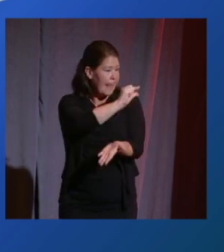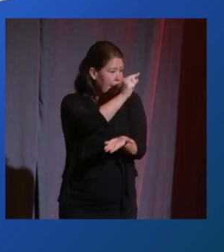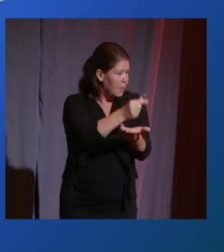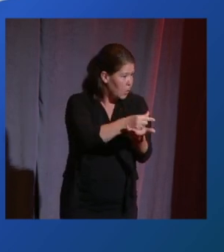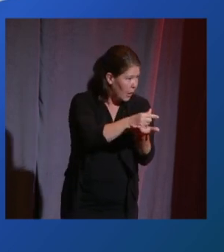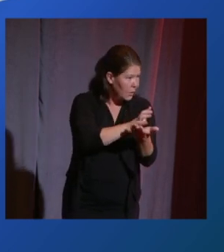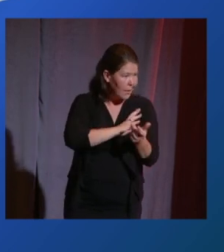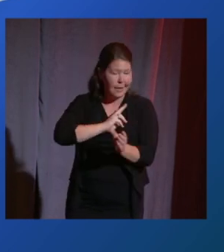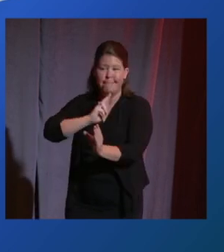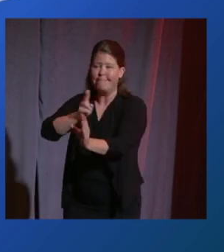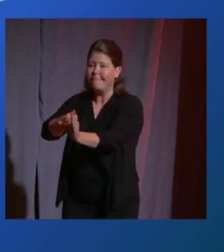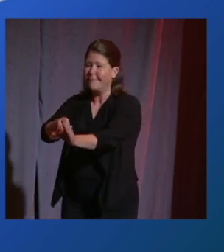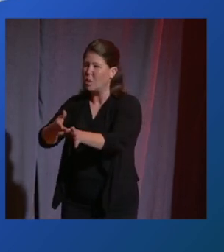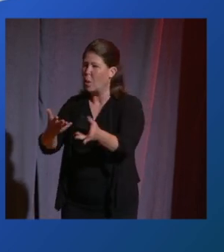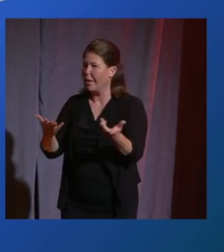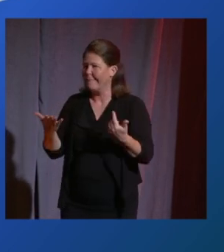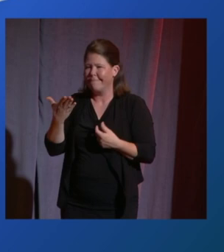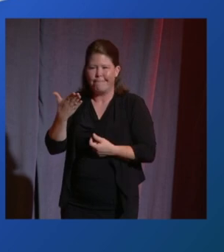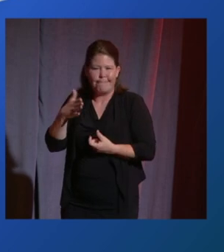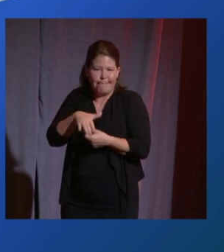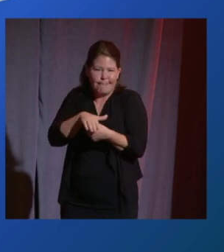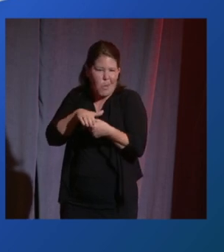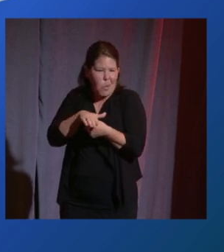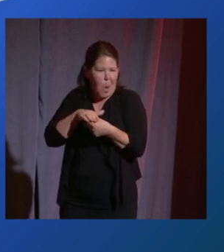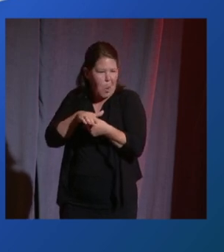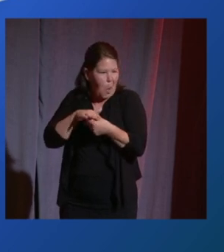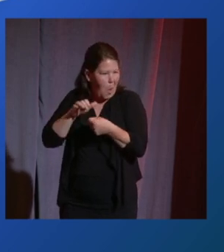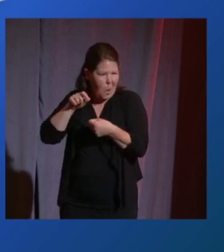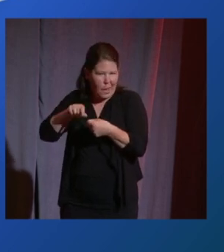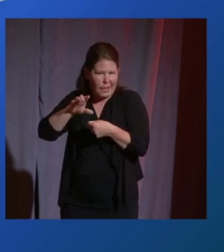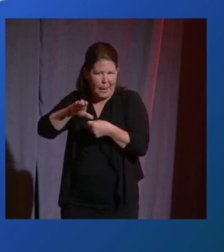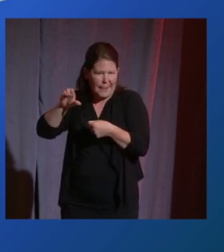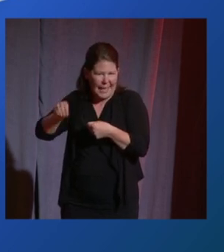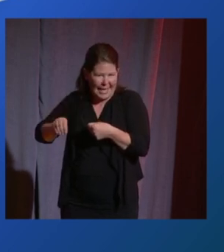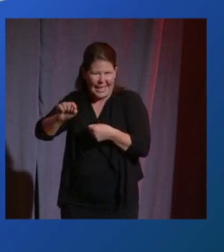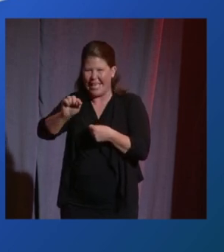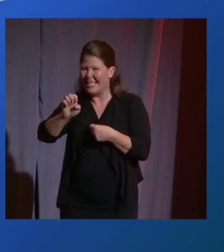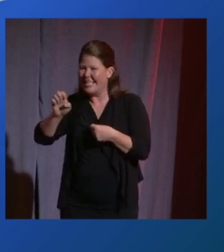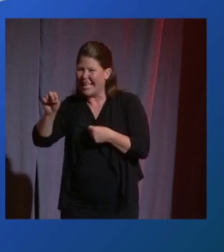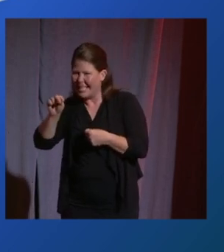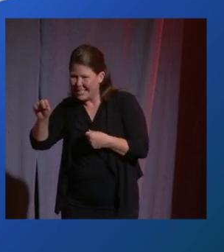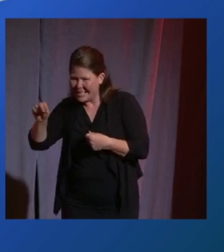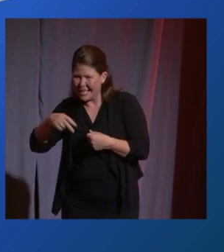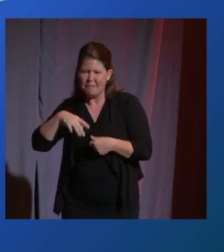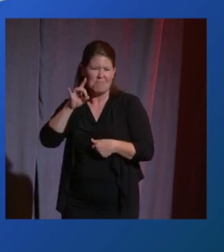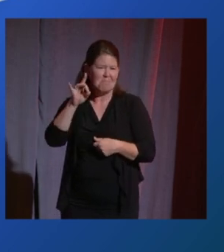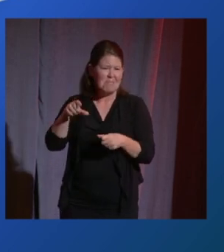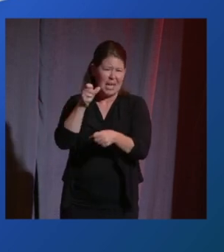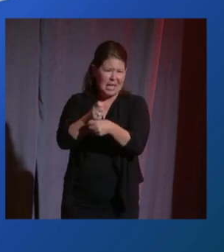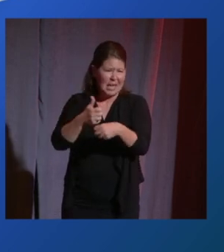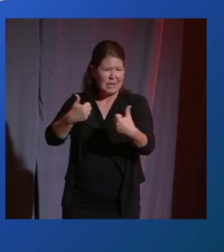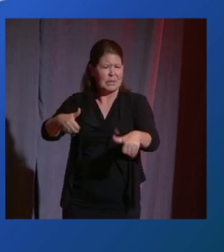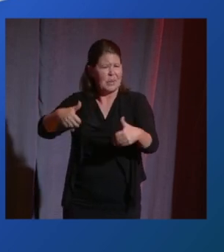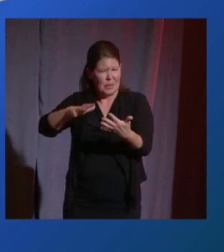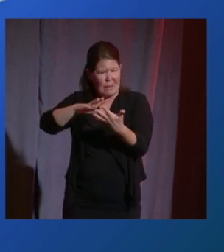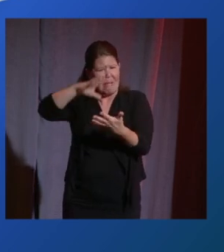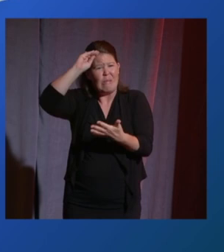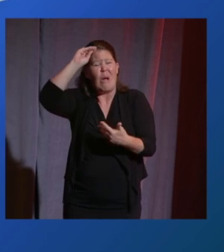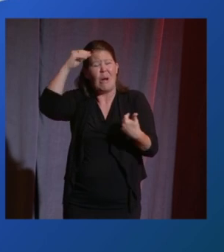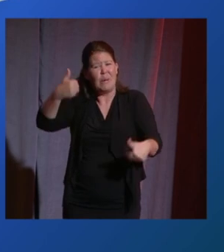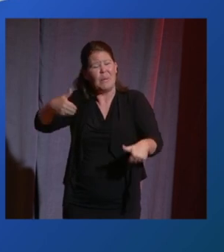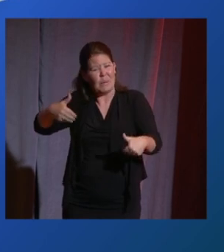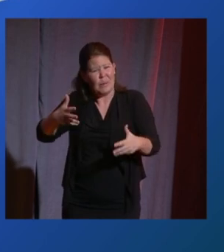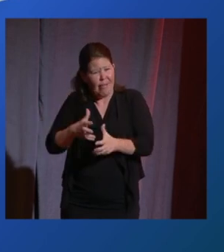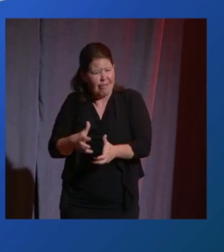a job at a small mapping company in Middle Tennessee I spent eight years there got a really good depth of knowledge there